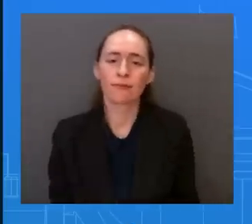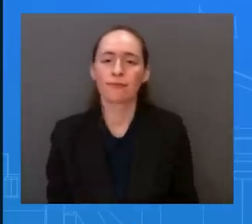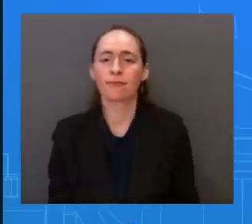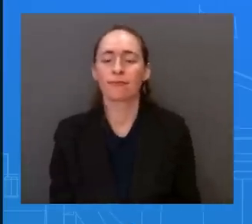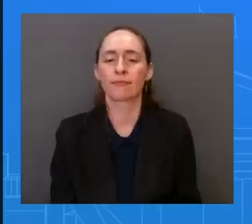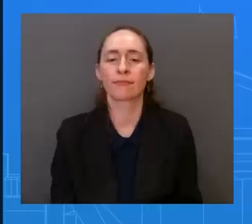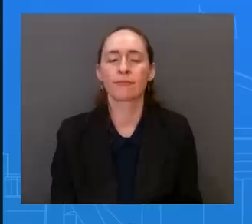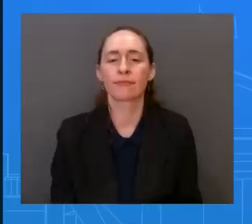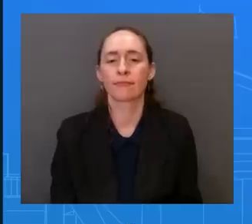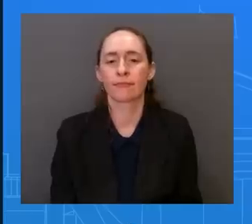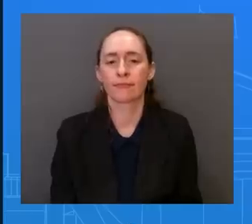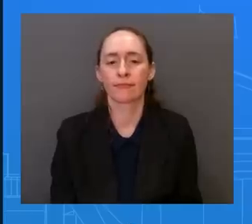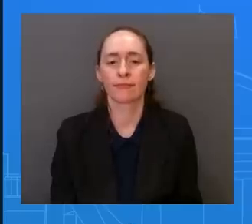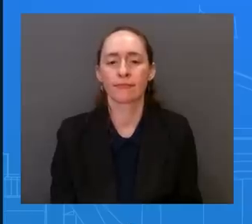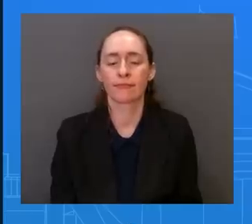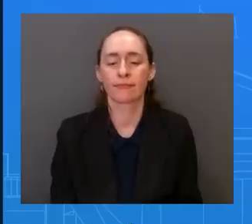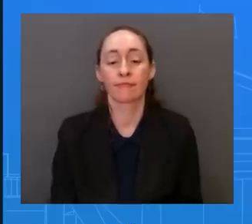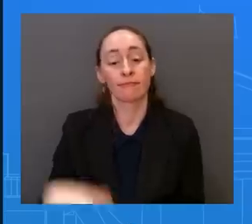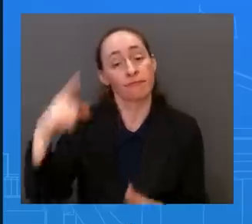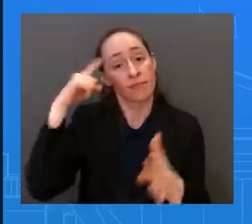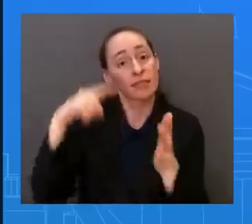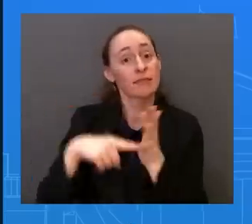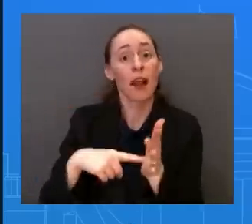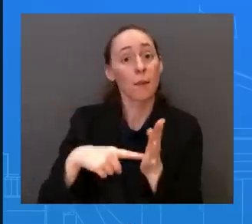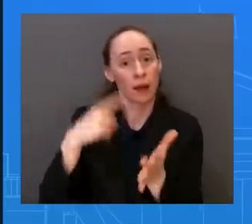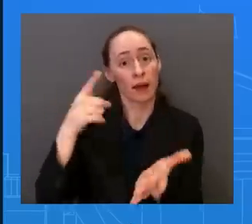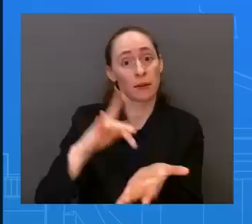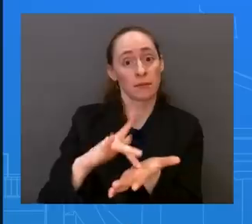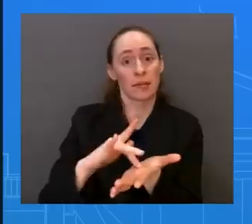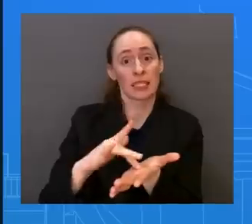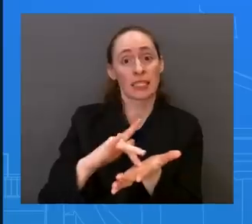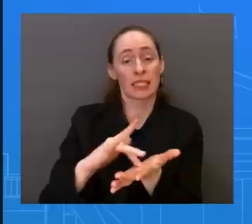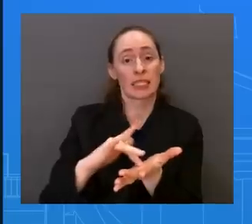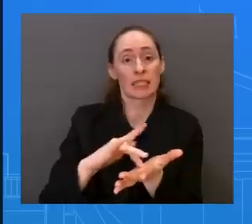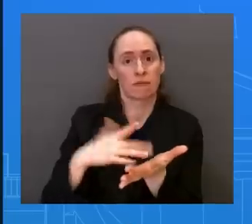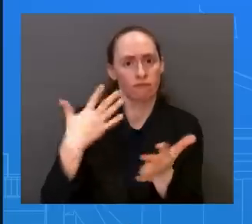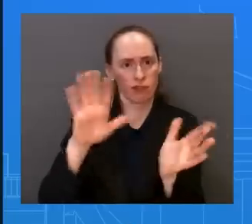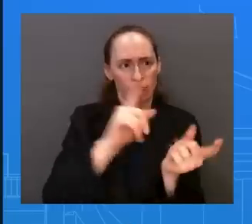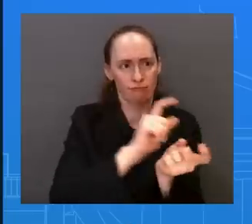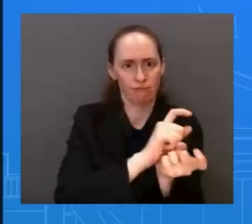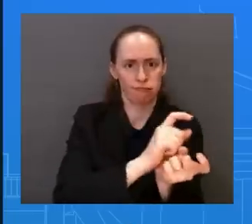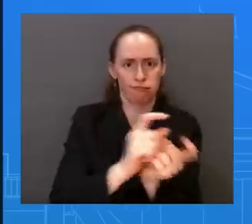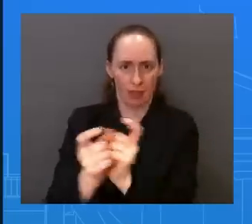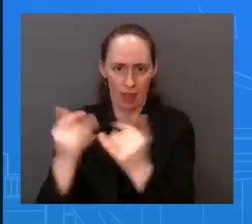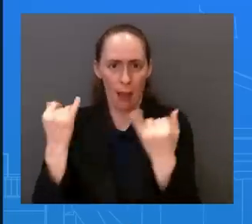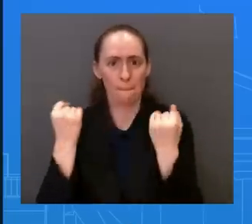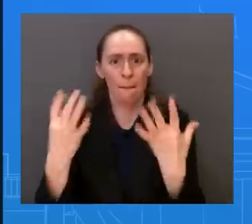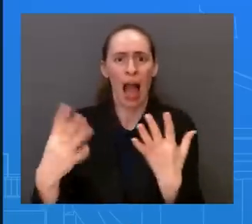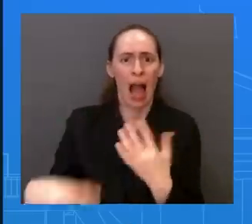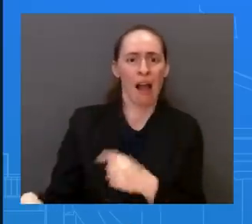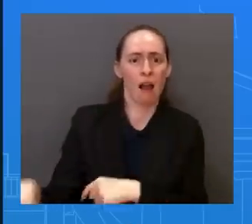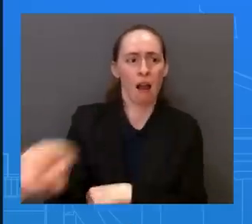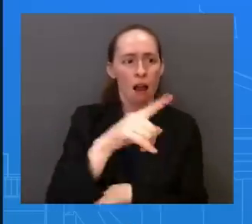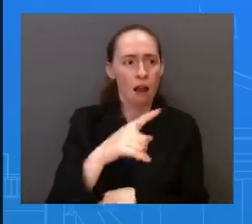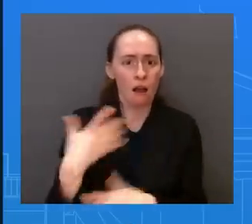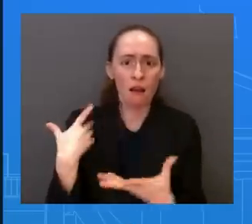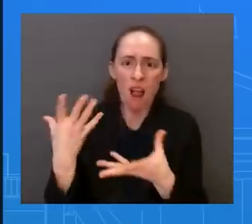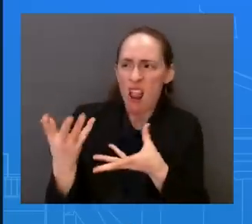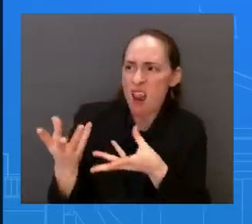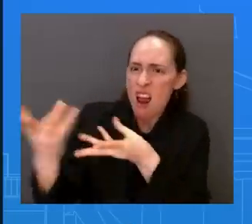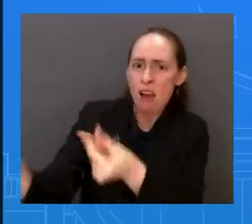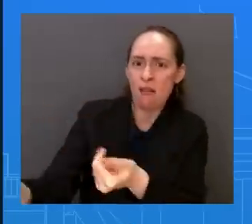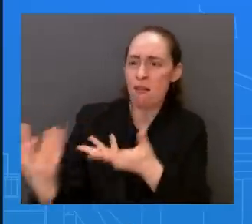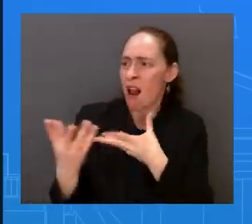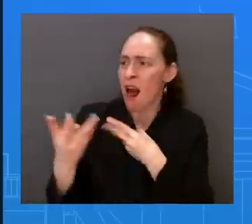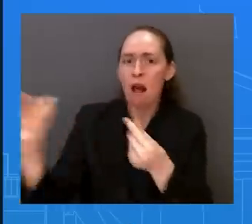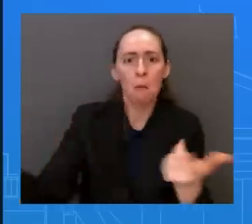more people the relief from prescription drugs, building on proposals that we have put in place to, for